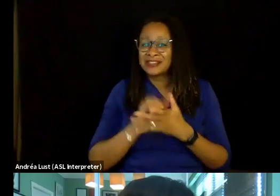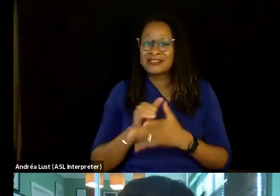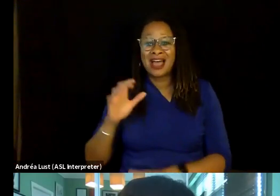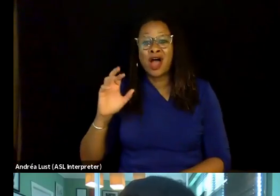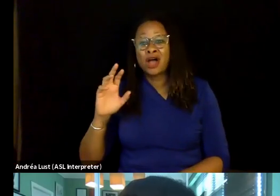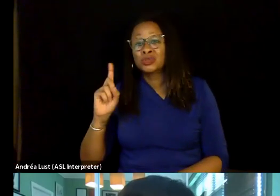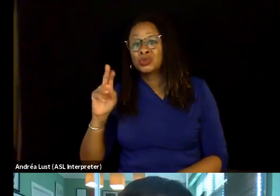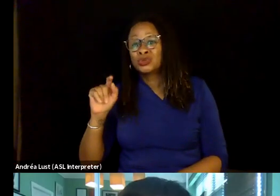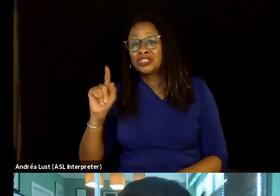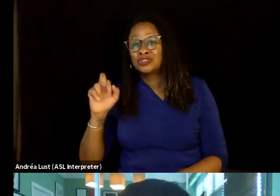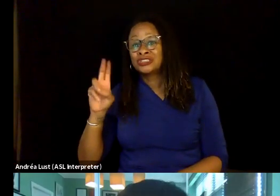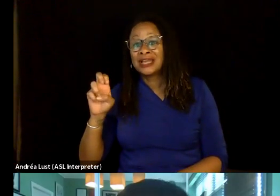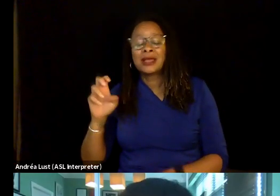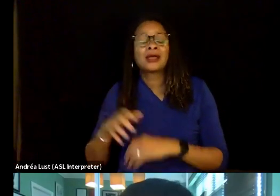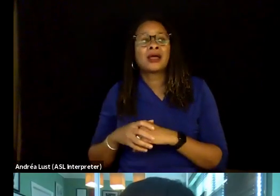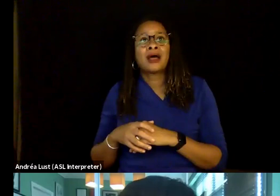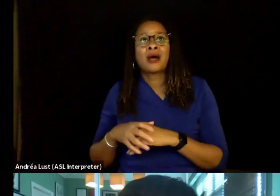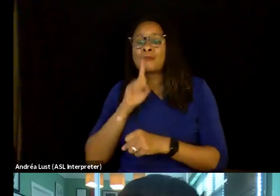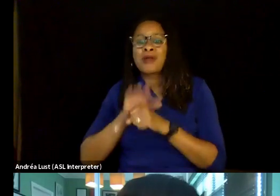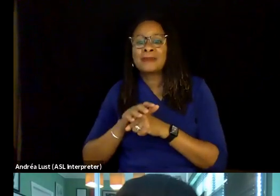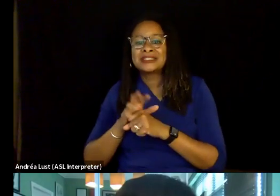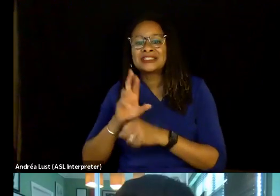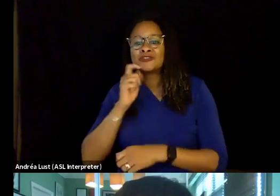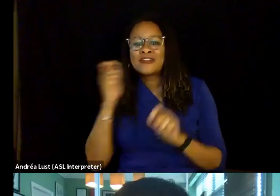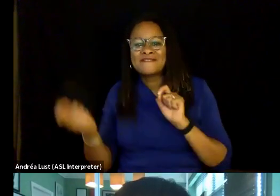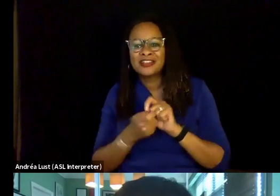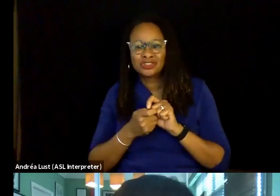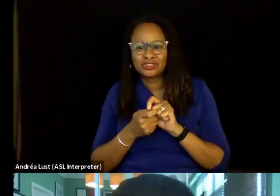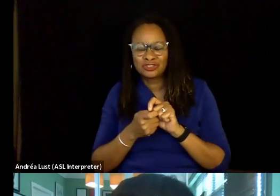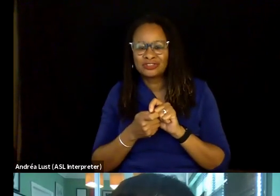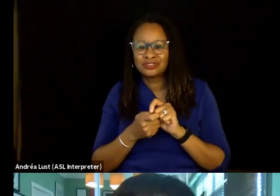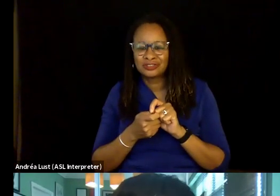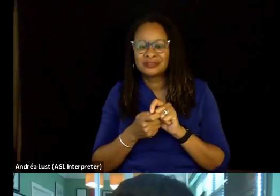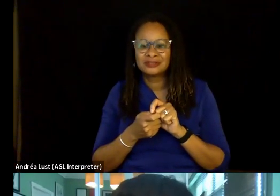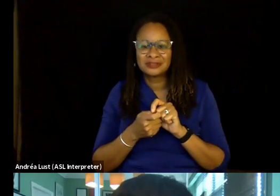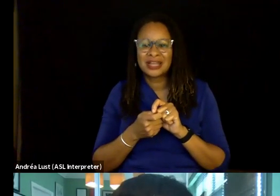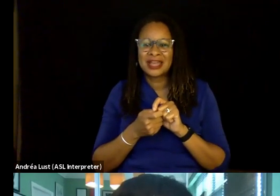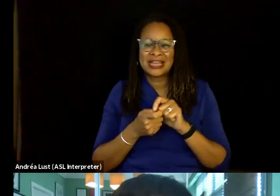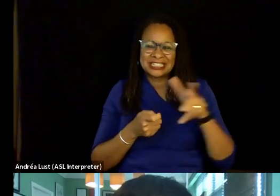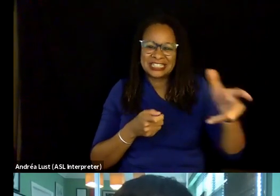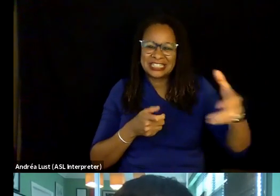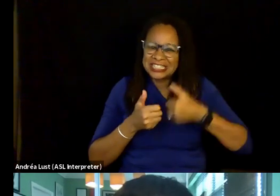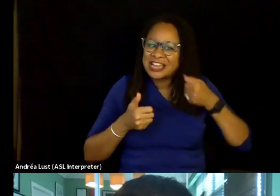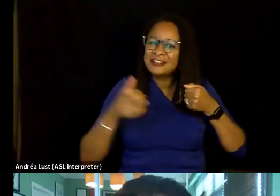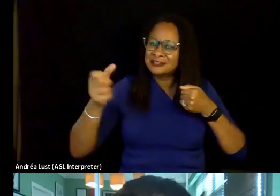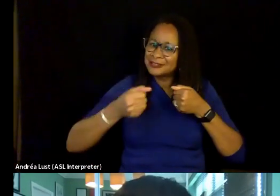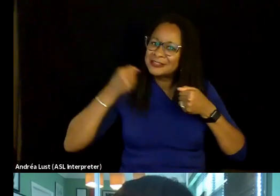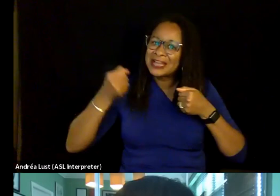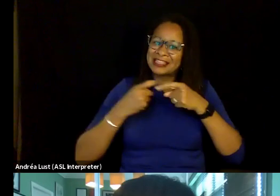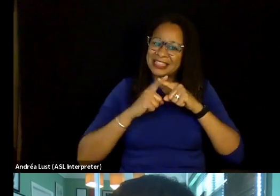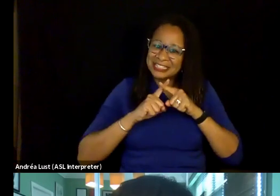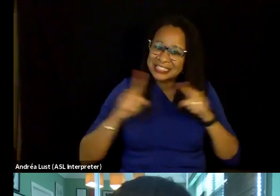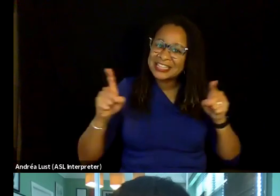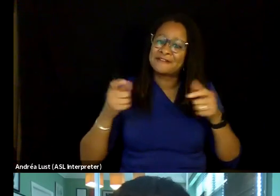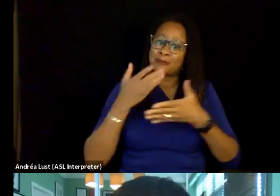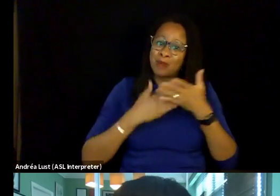is class war. It is tearing apart the fissures of society. And when you foment